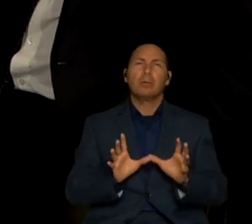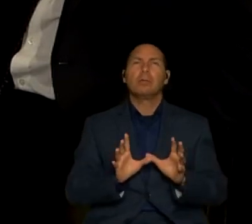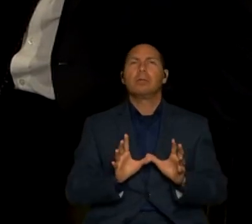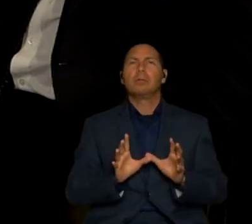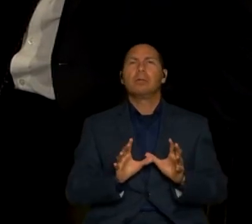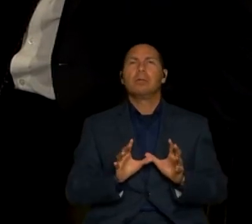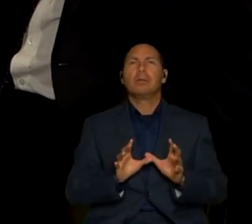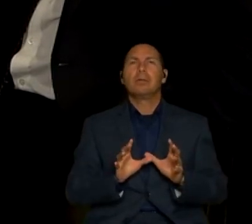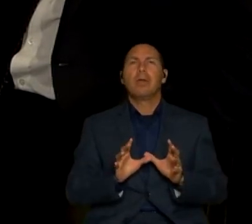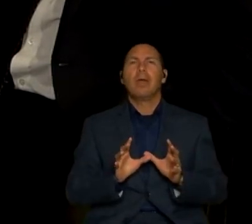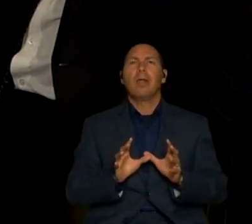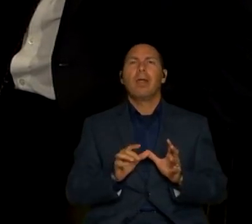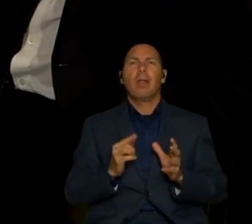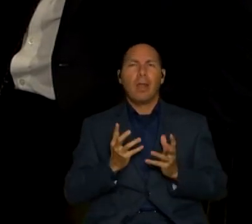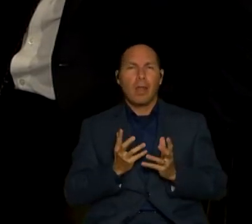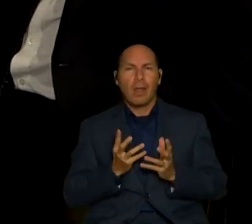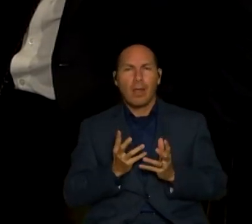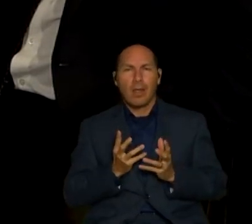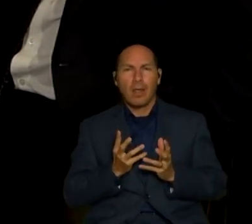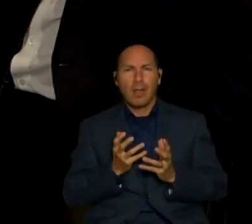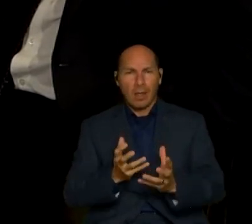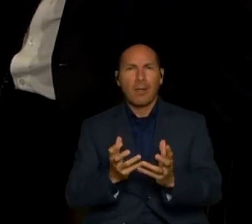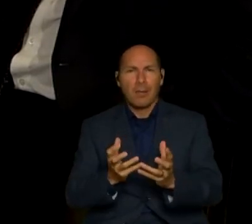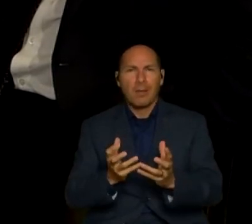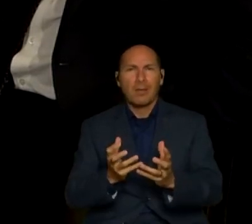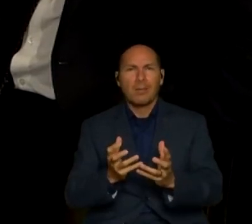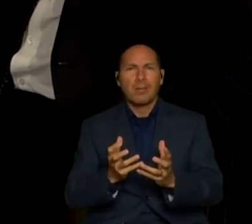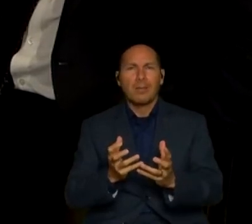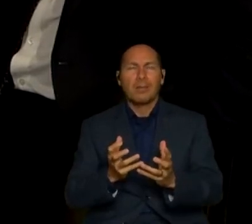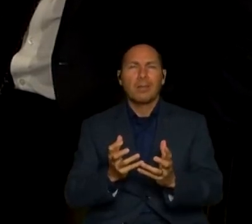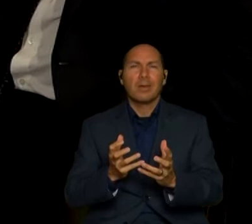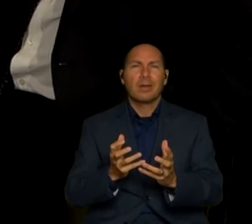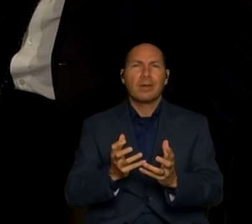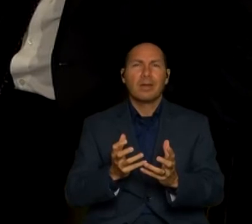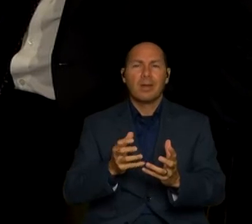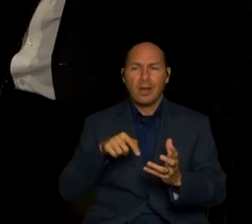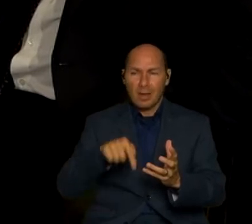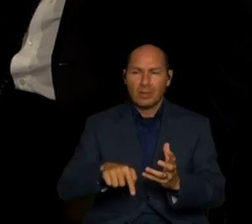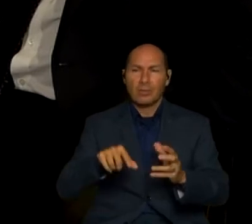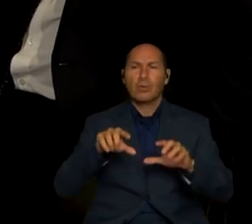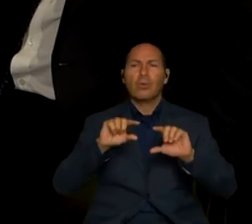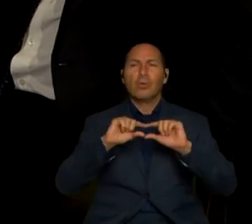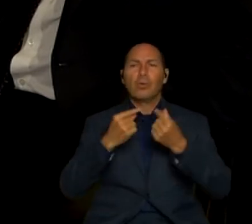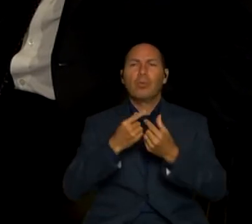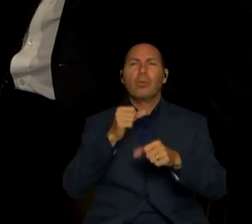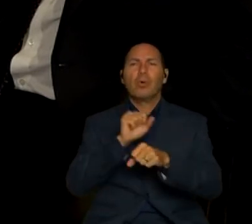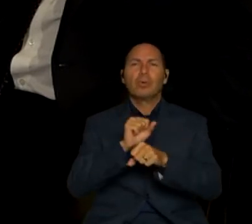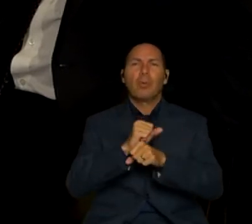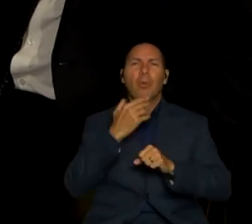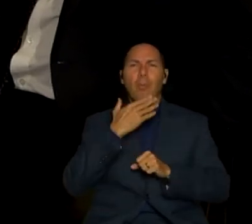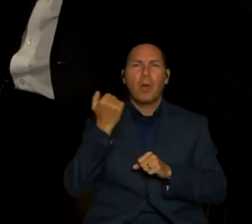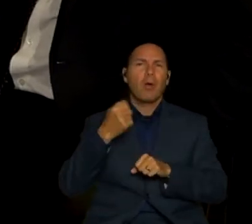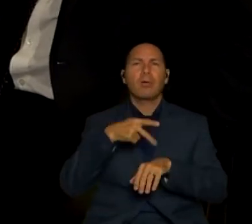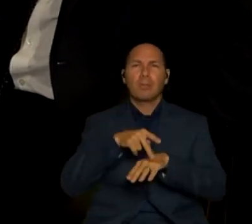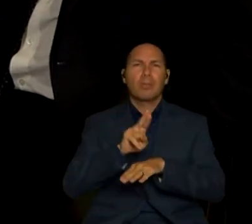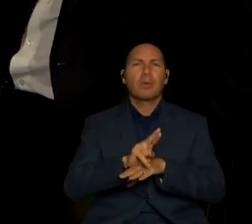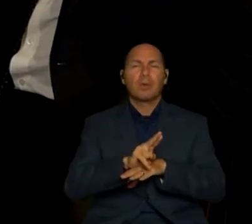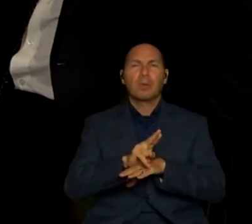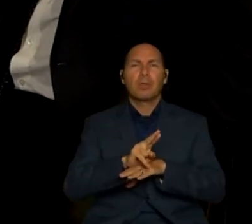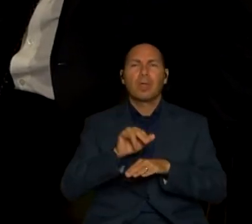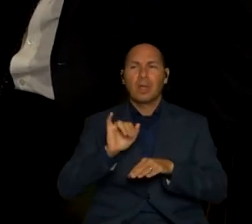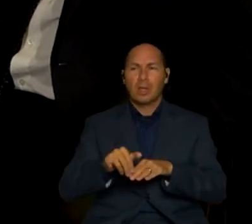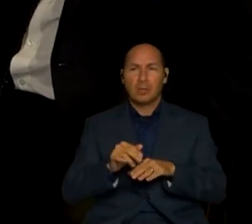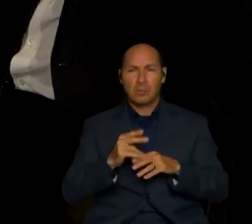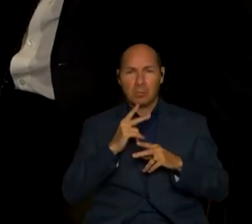the intention to make this a better workforce within Puerto Rico. And this goes beyond the